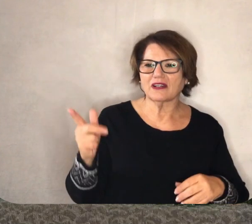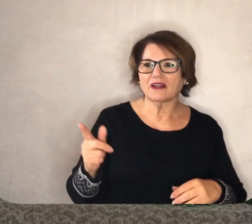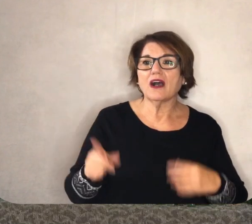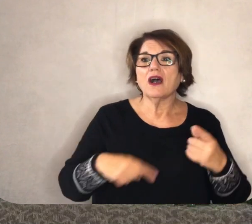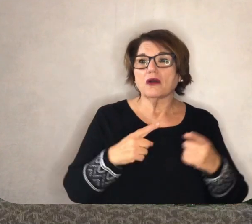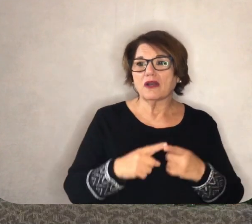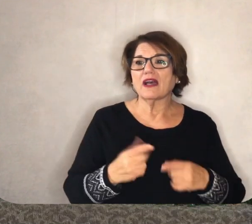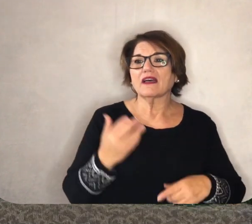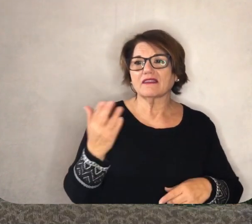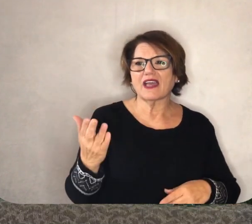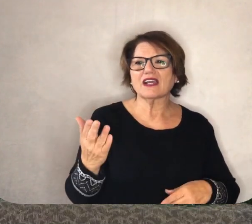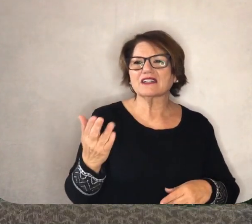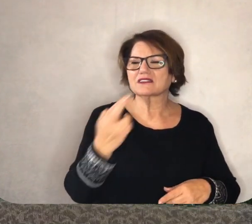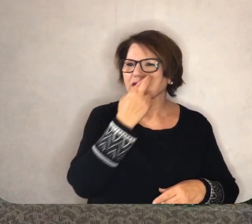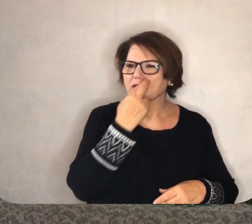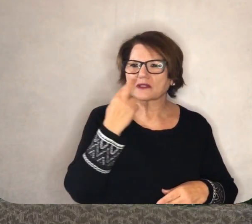road.